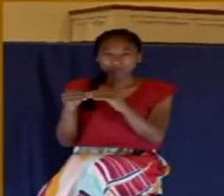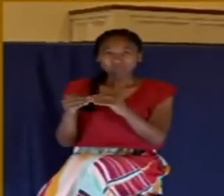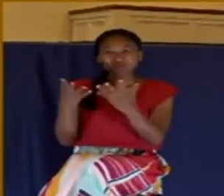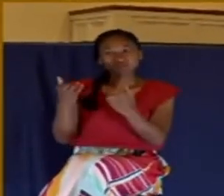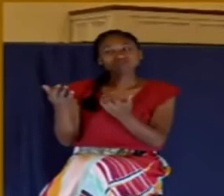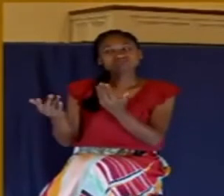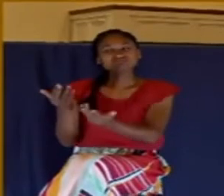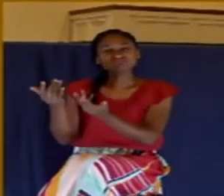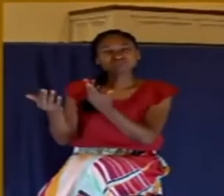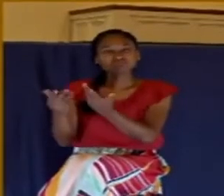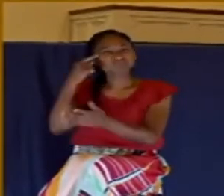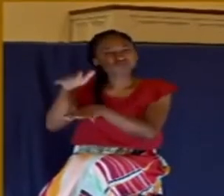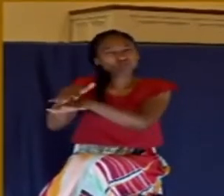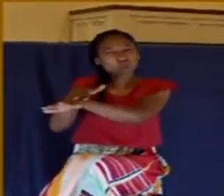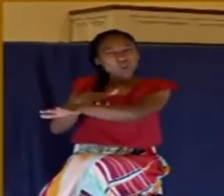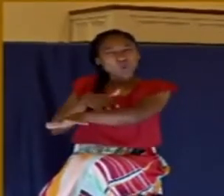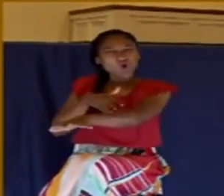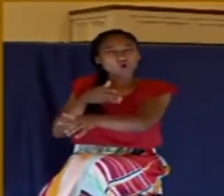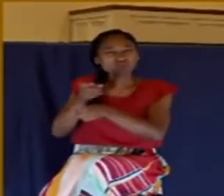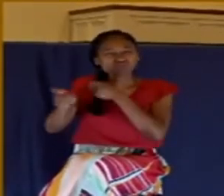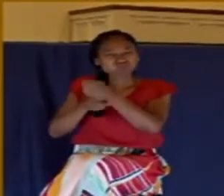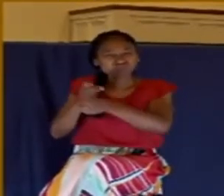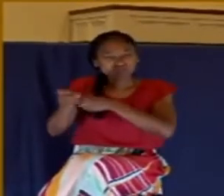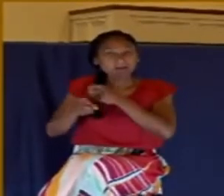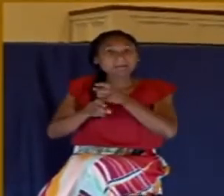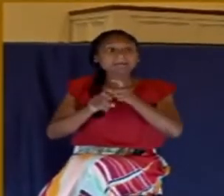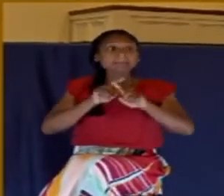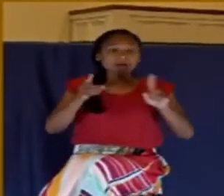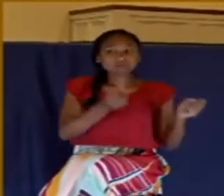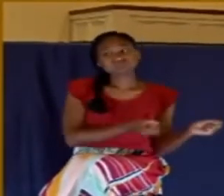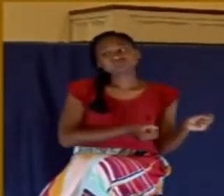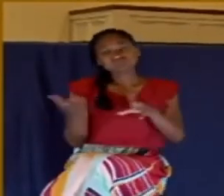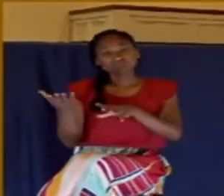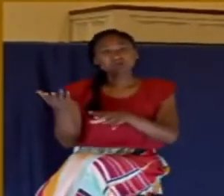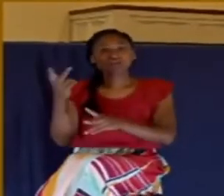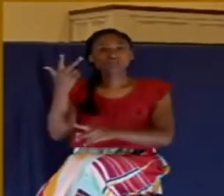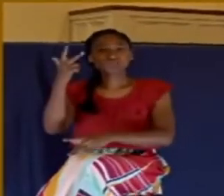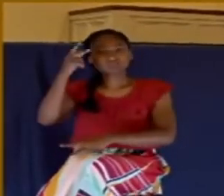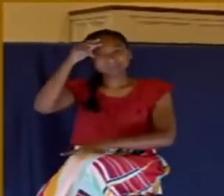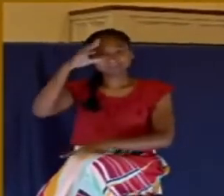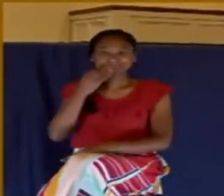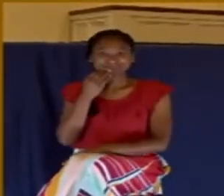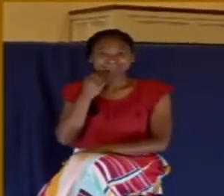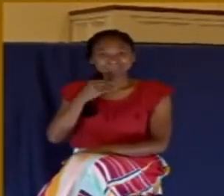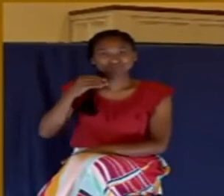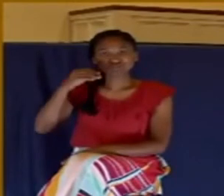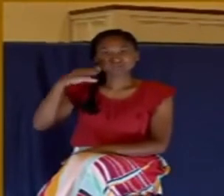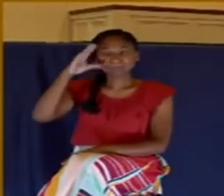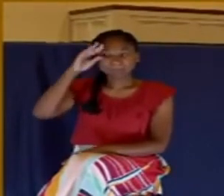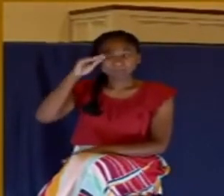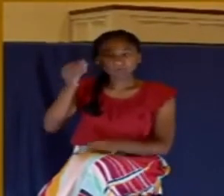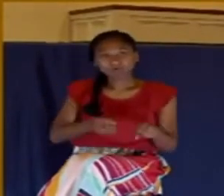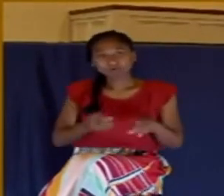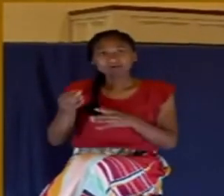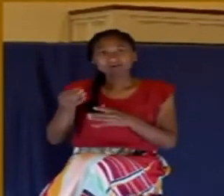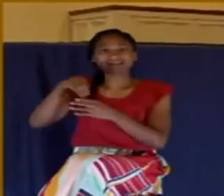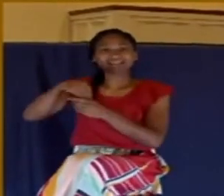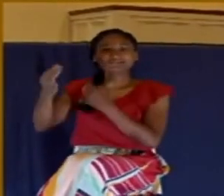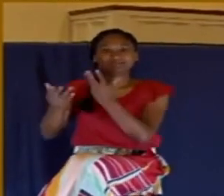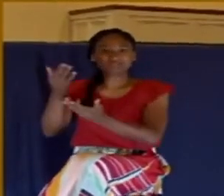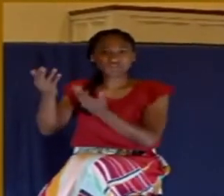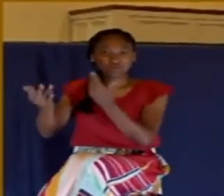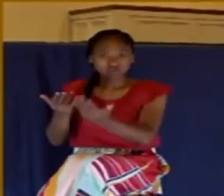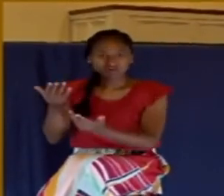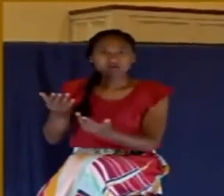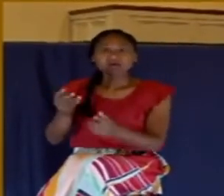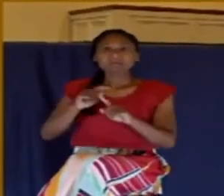in, and then he looks in. You remember what he said? Didn't I throw three guys in there? How come there's four? And the